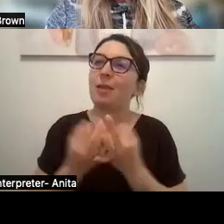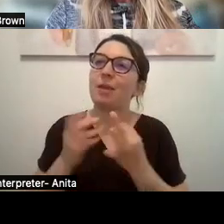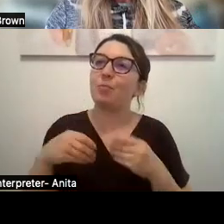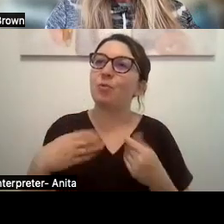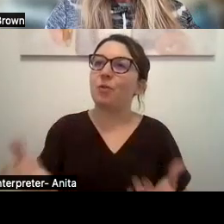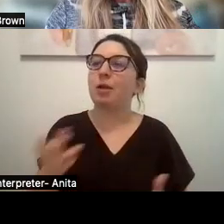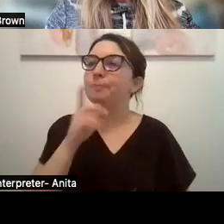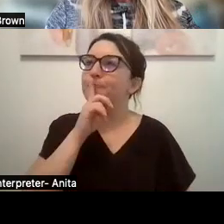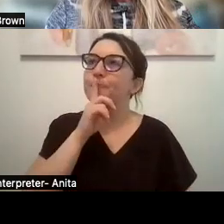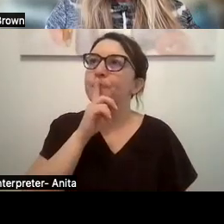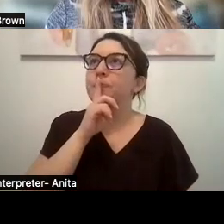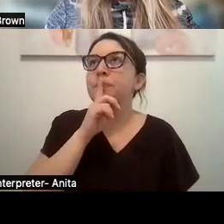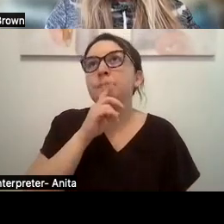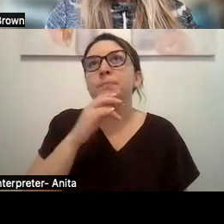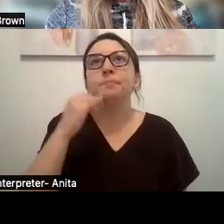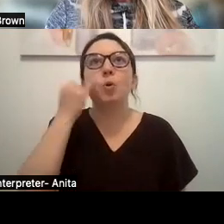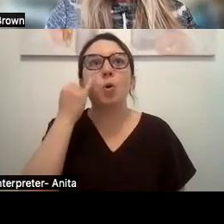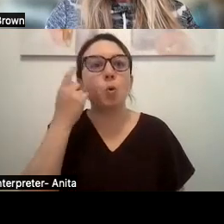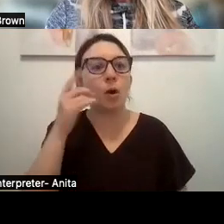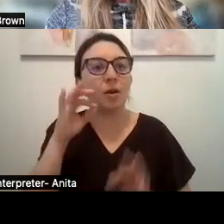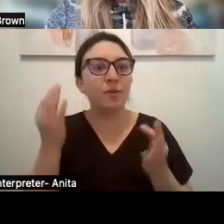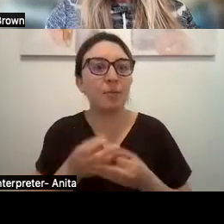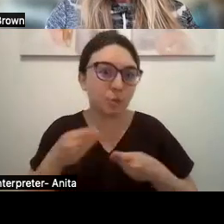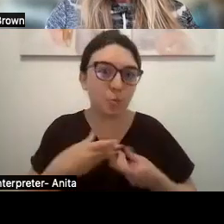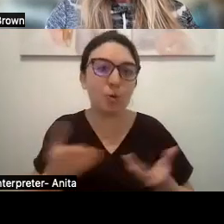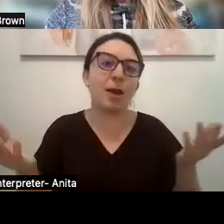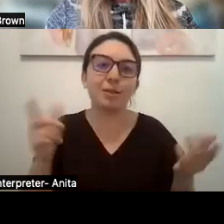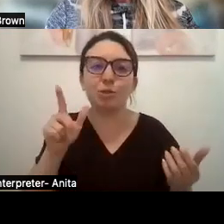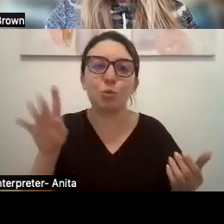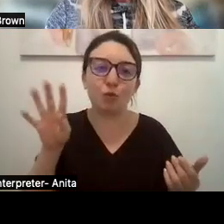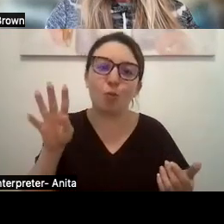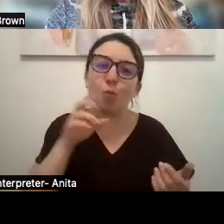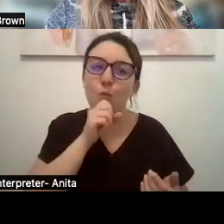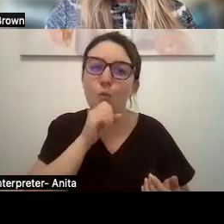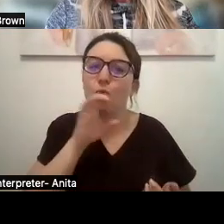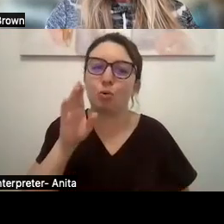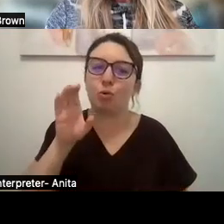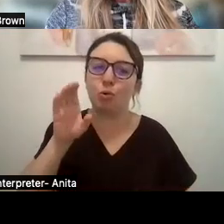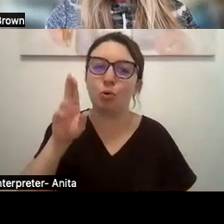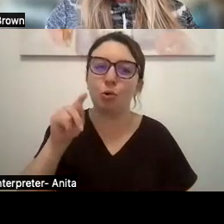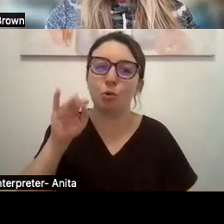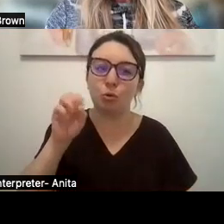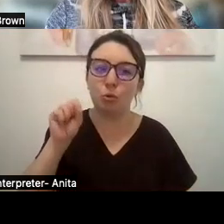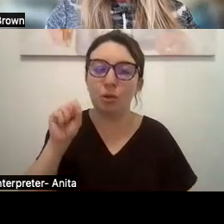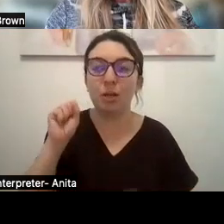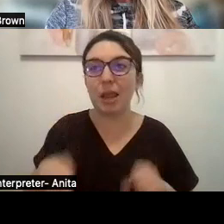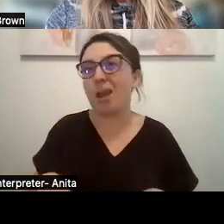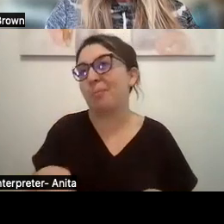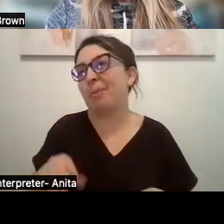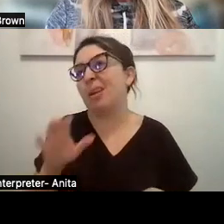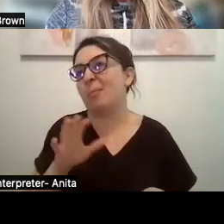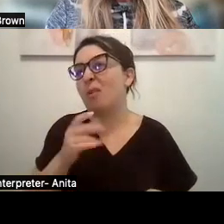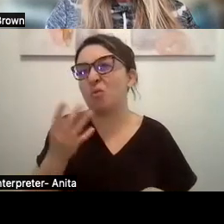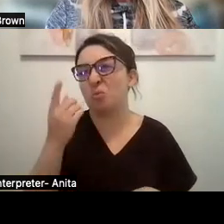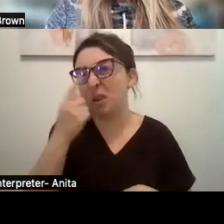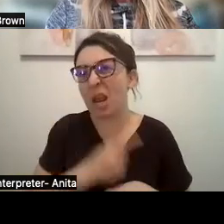if let's say one family provides 24 cuties, that might last us half a week to a full week.